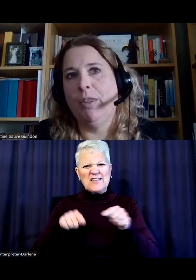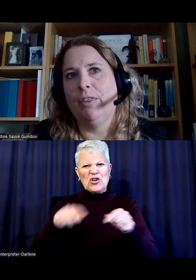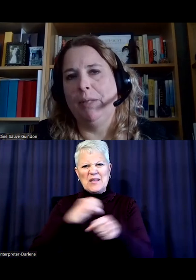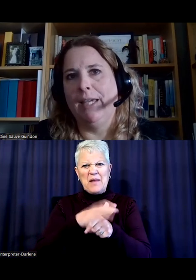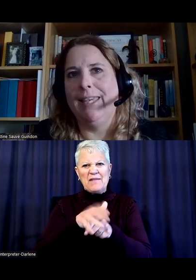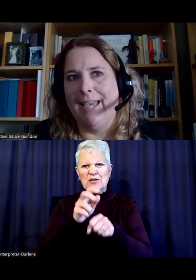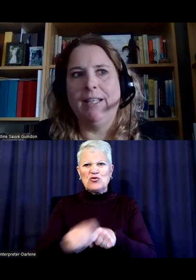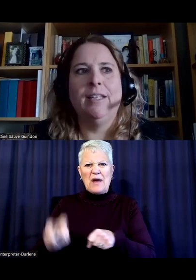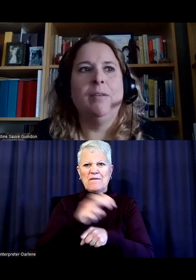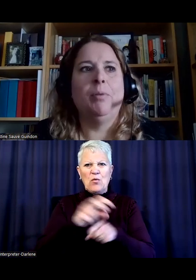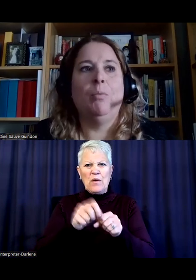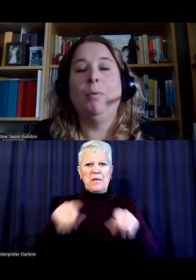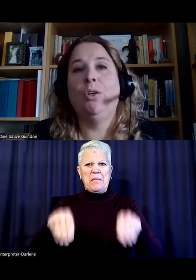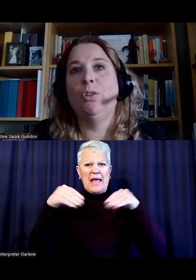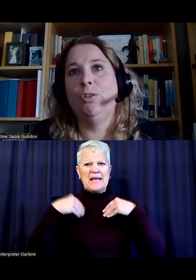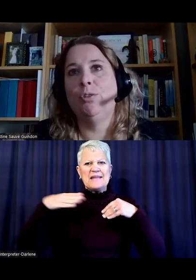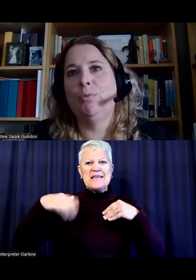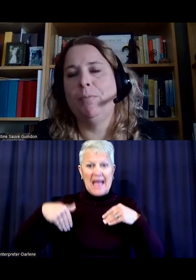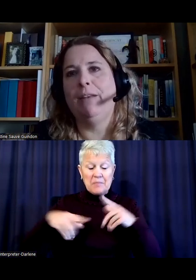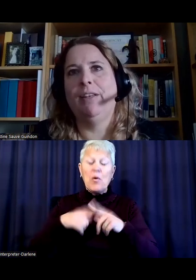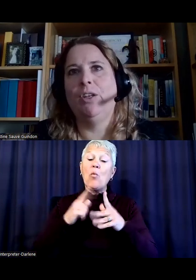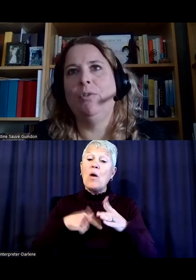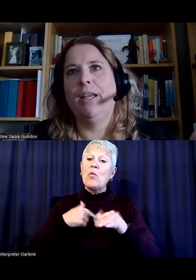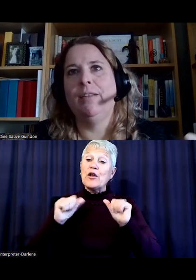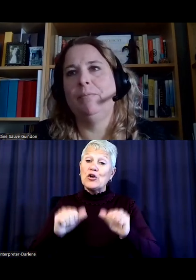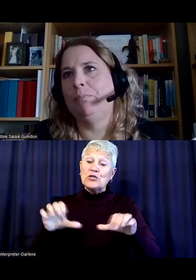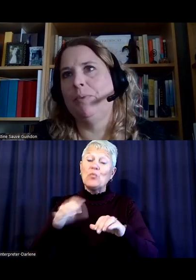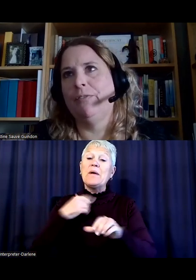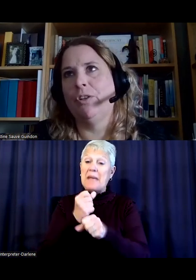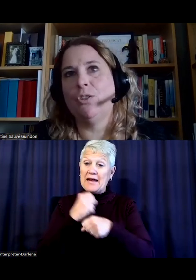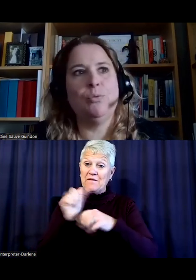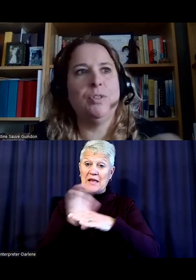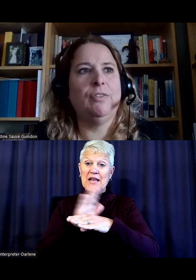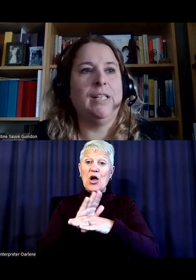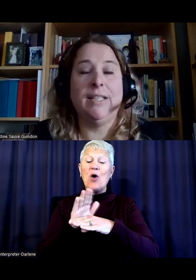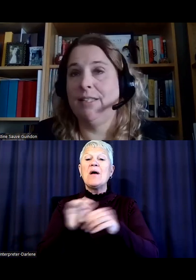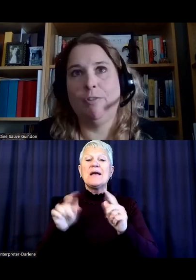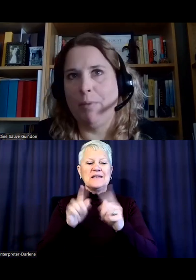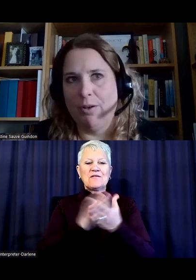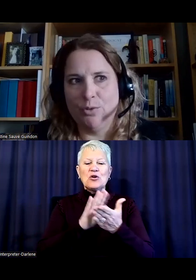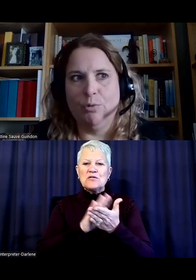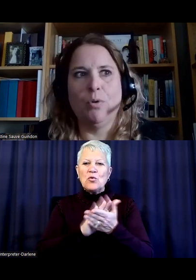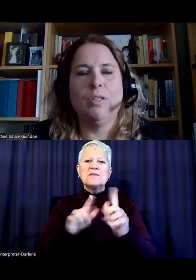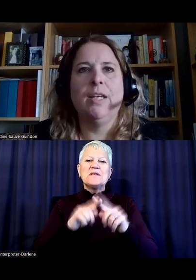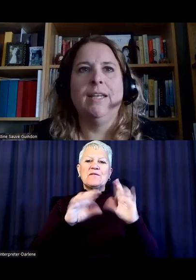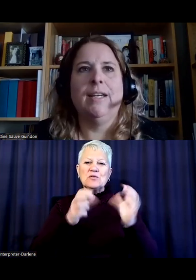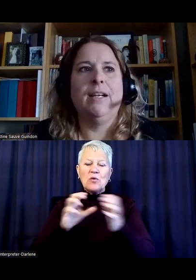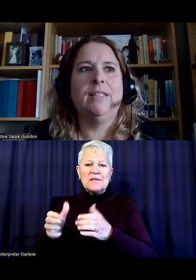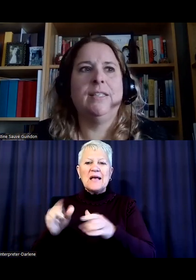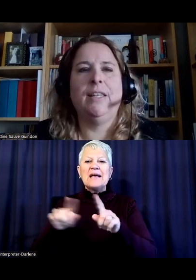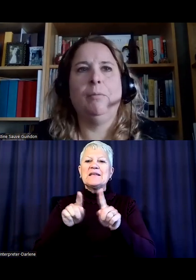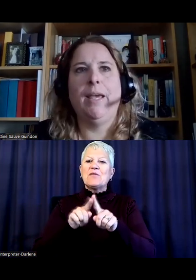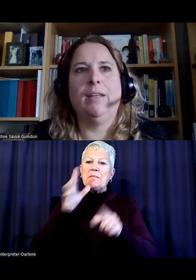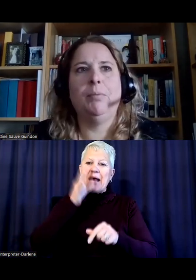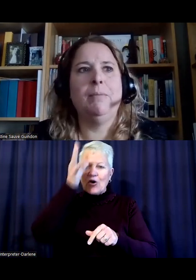travel with the blanket yet, but what we could do, we made a video and different schools, different classes, different parents, school boards got